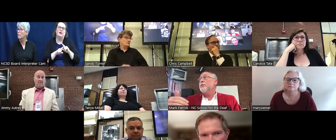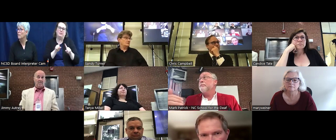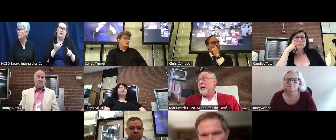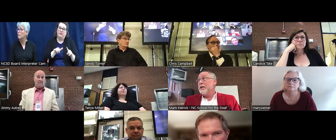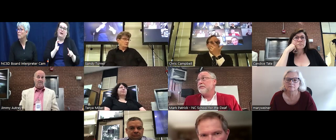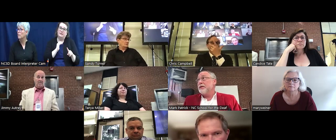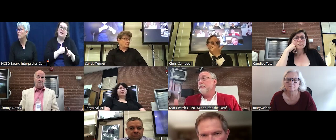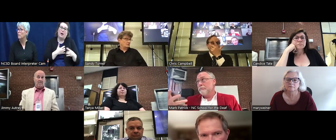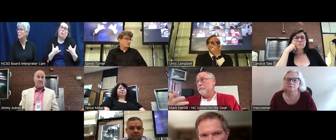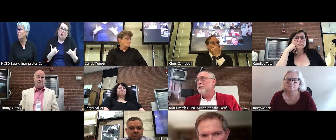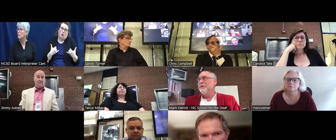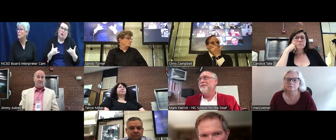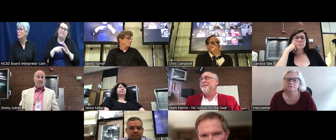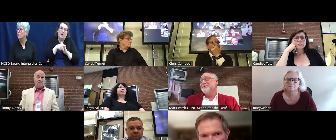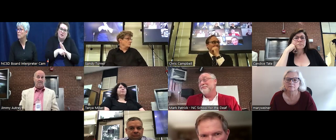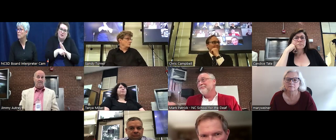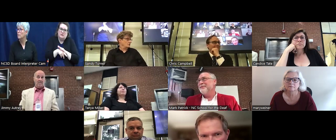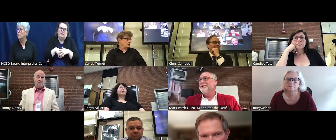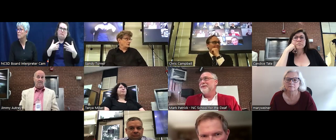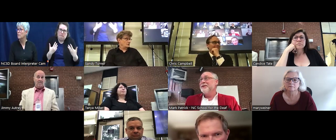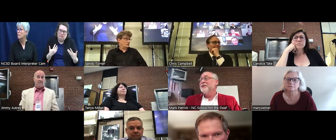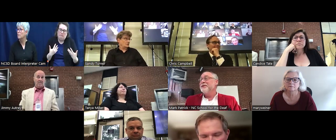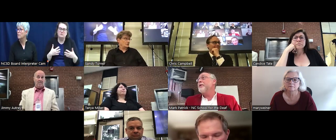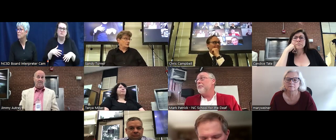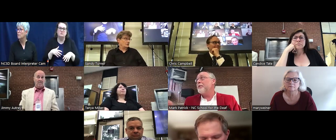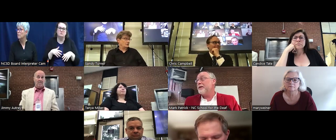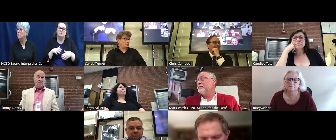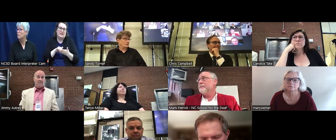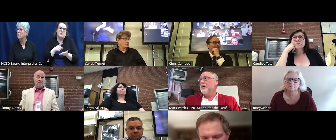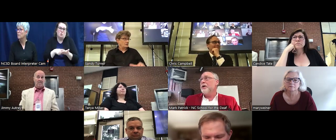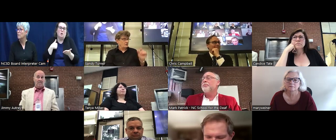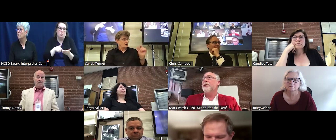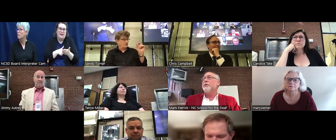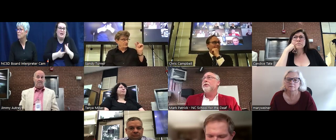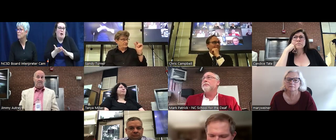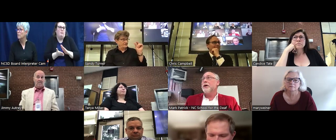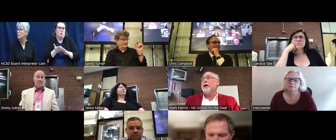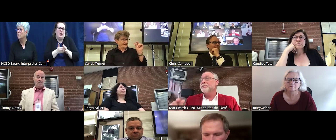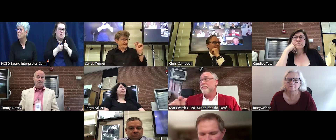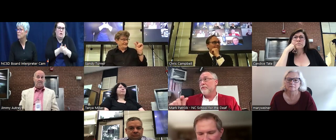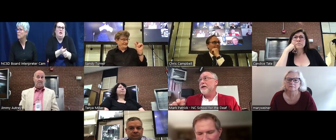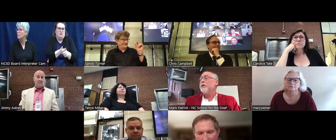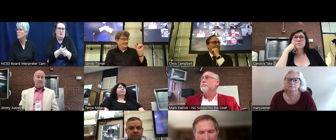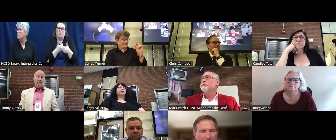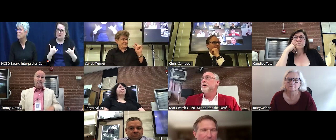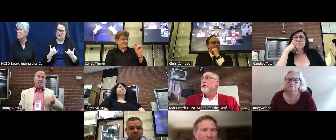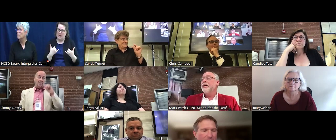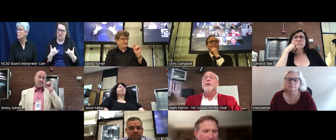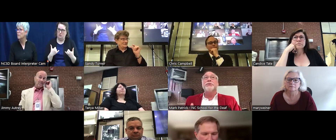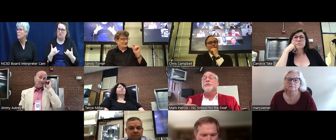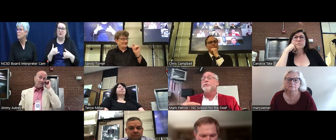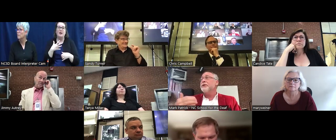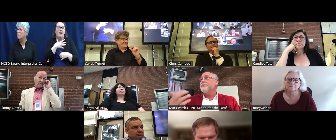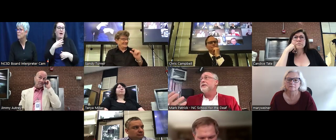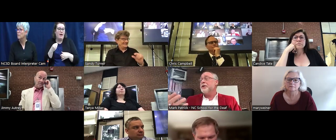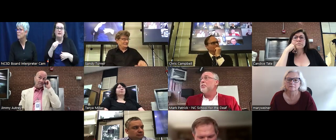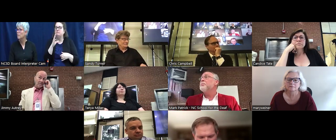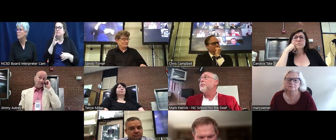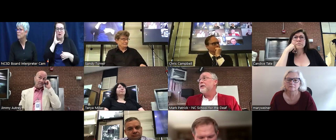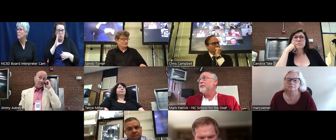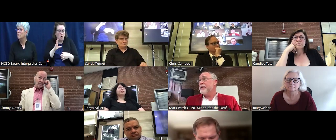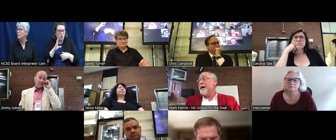current policy. I mean, it is what we operate on as of right now. And it would certainly be